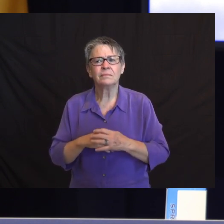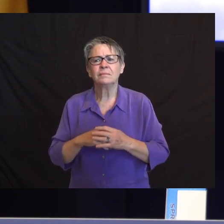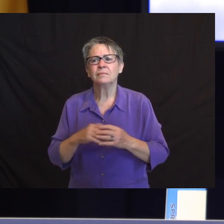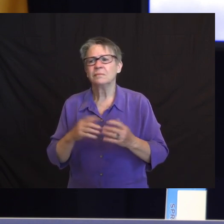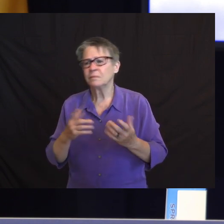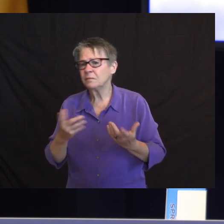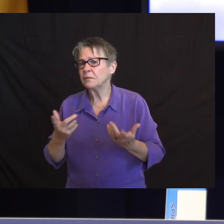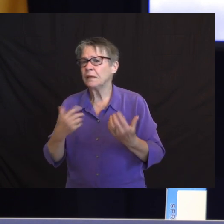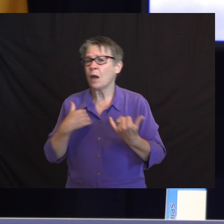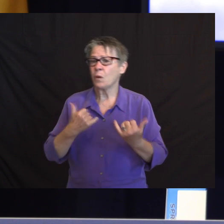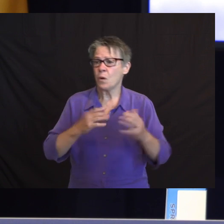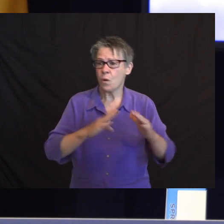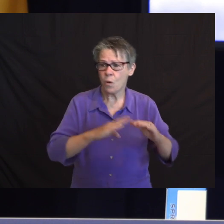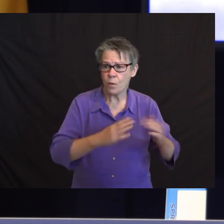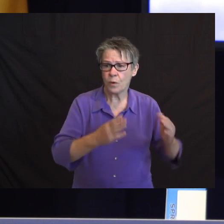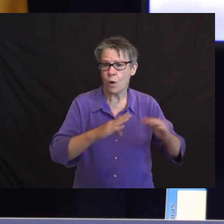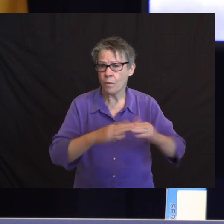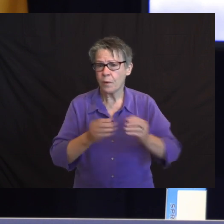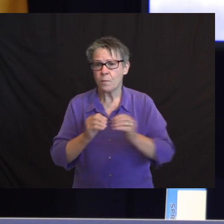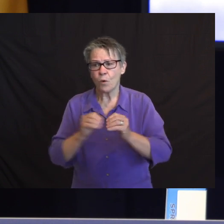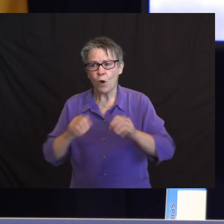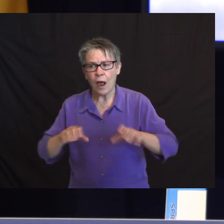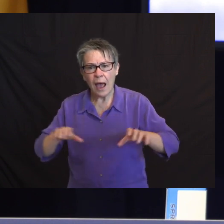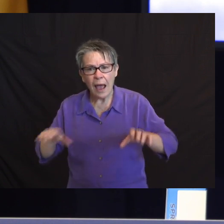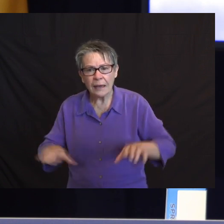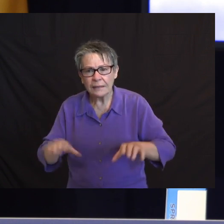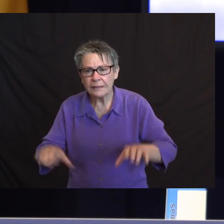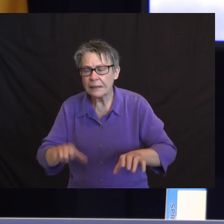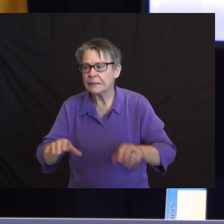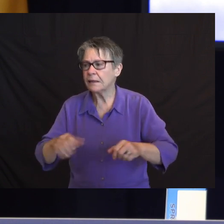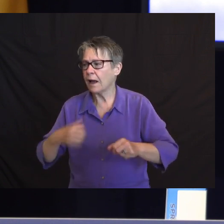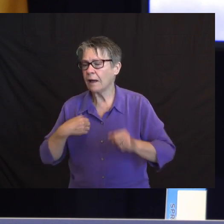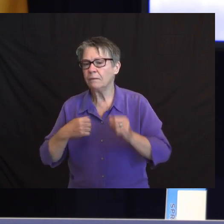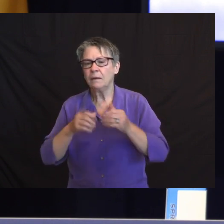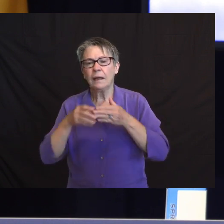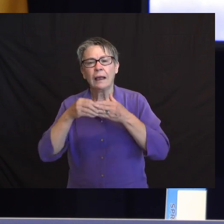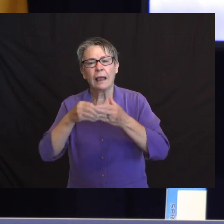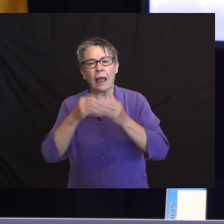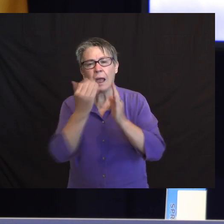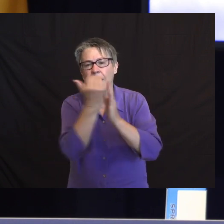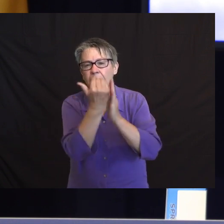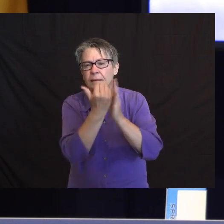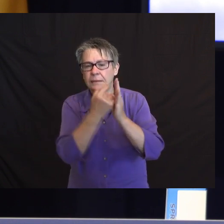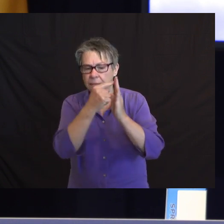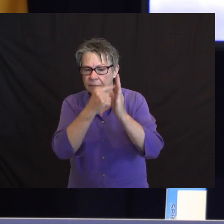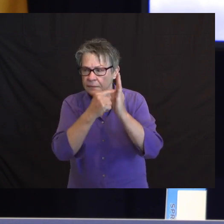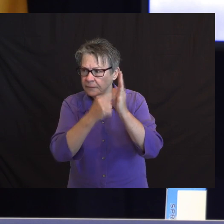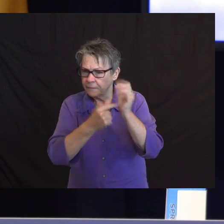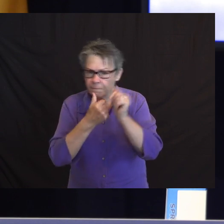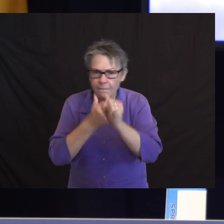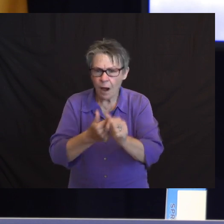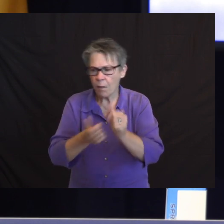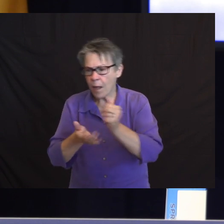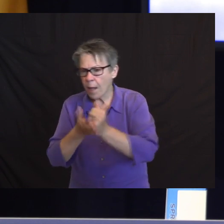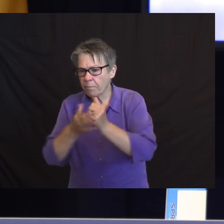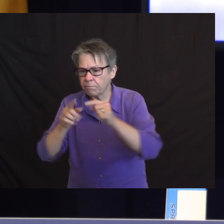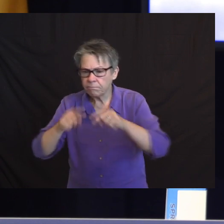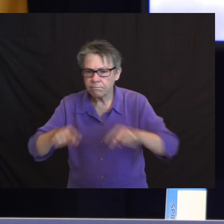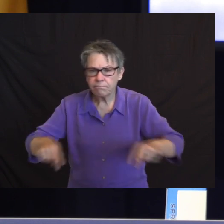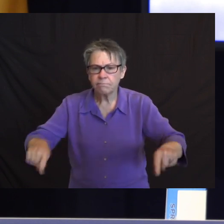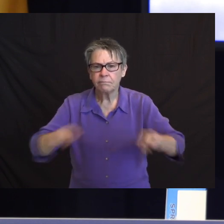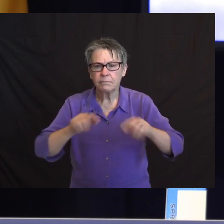place in order to protect the public's health. As a state, we have made tremendous progress in reducing the spread of